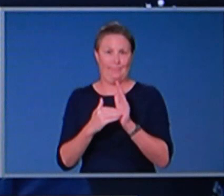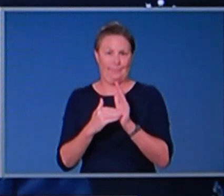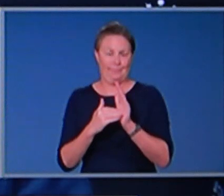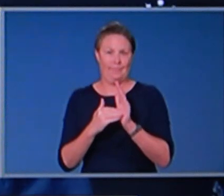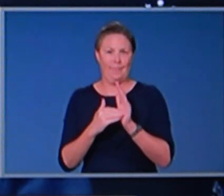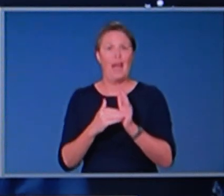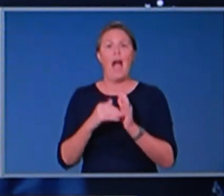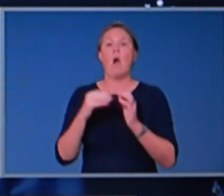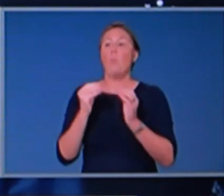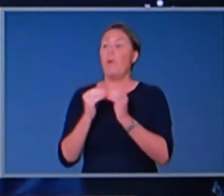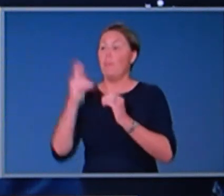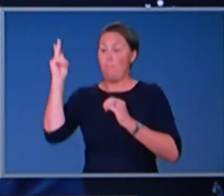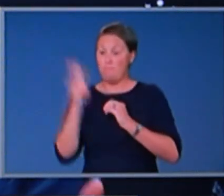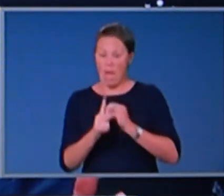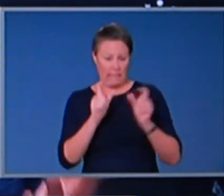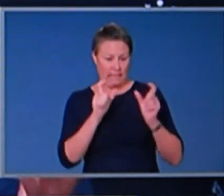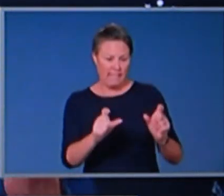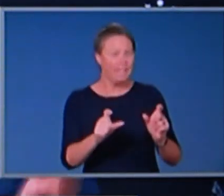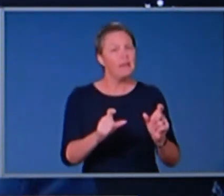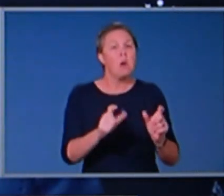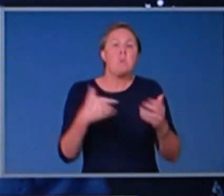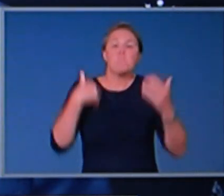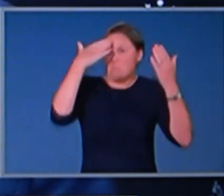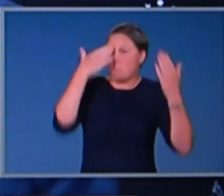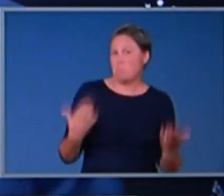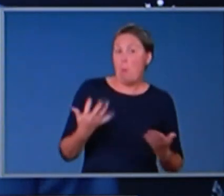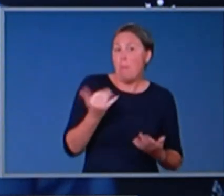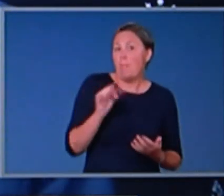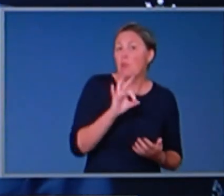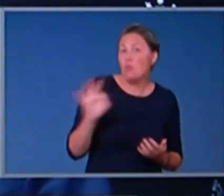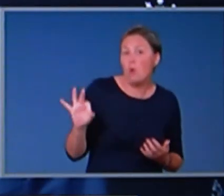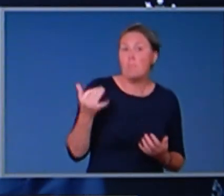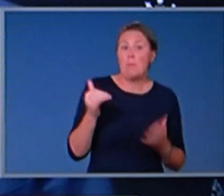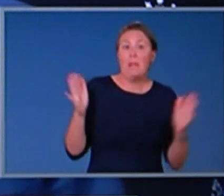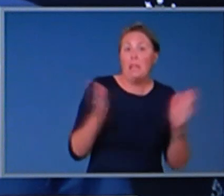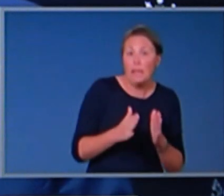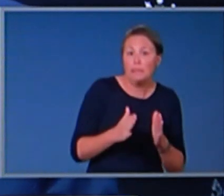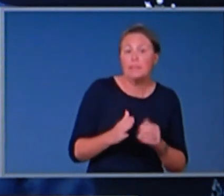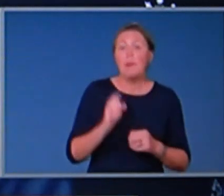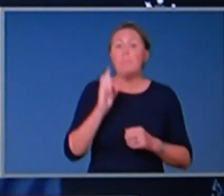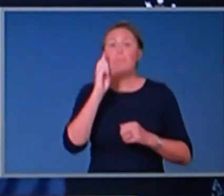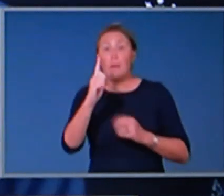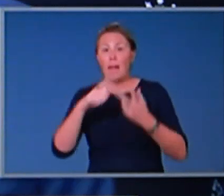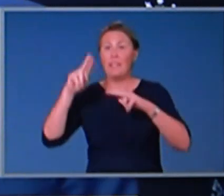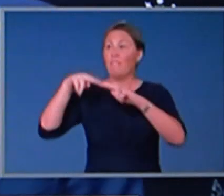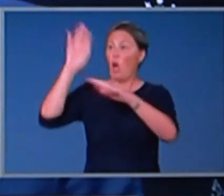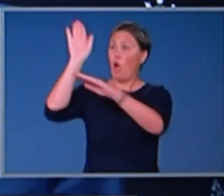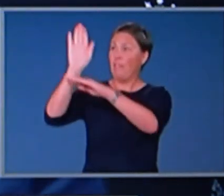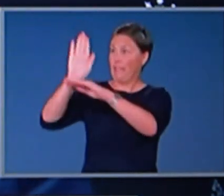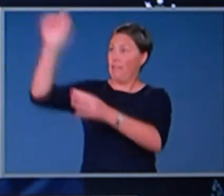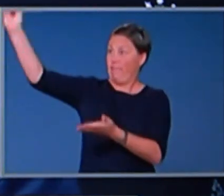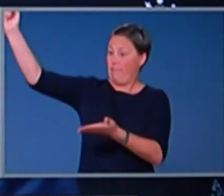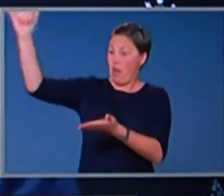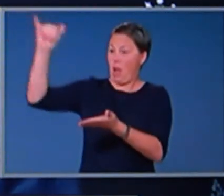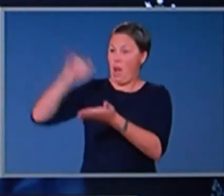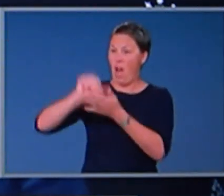community transmission, I think that the impact, you've seen the graphs, the impact of our quarantine measures on what's happened in Australia